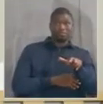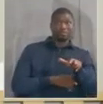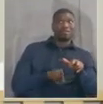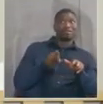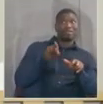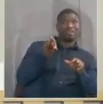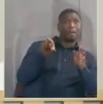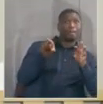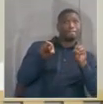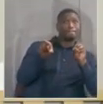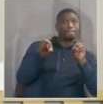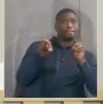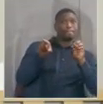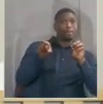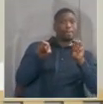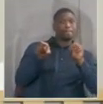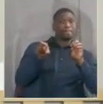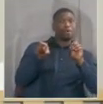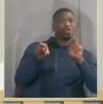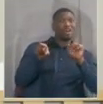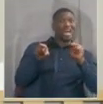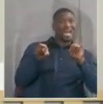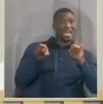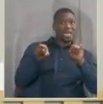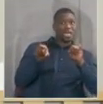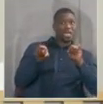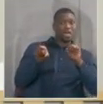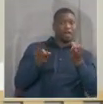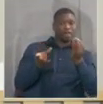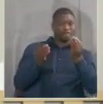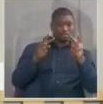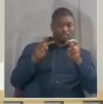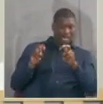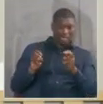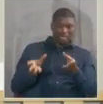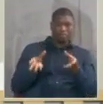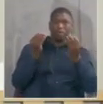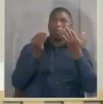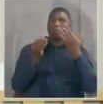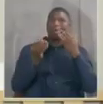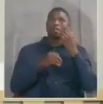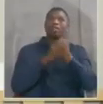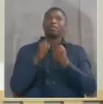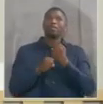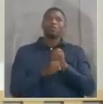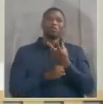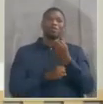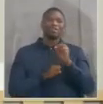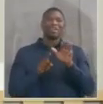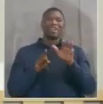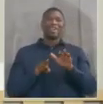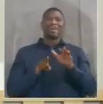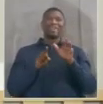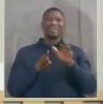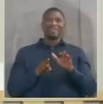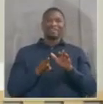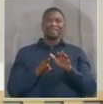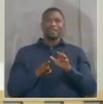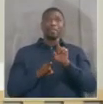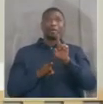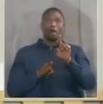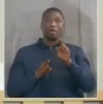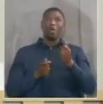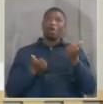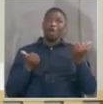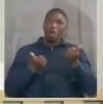only published in 2019 when the Political Killings Task Team was in place or